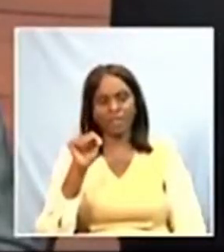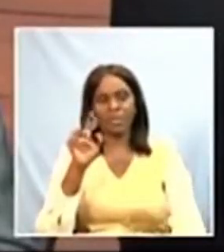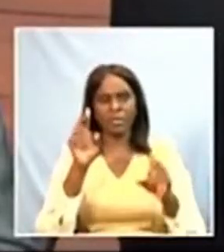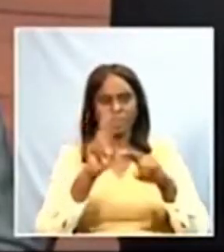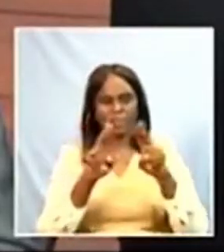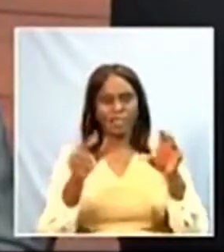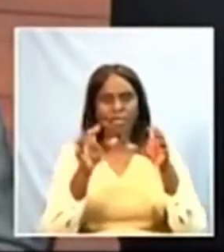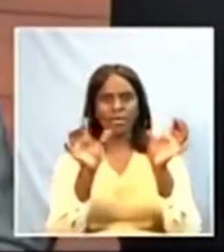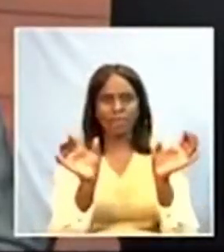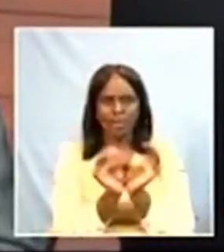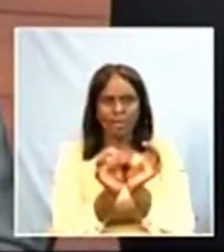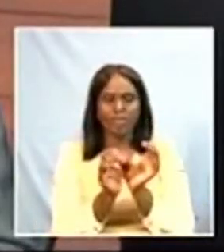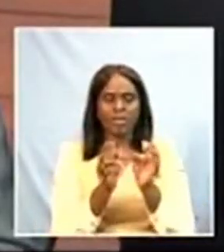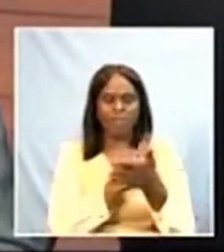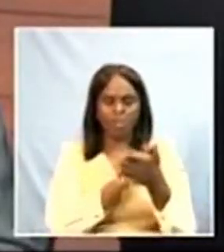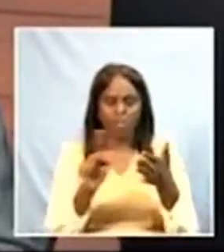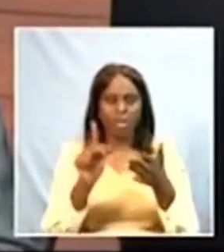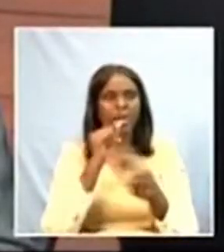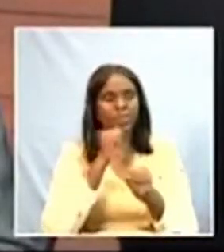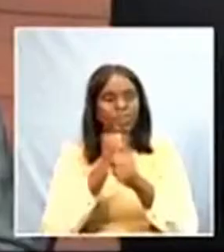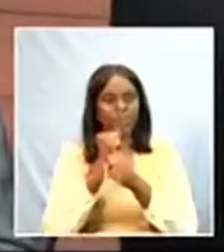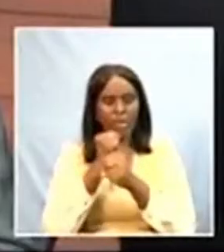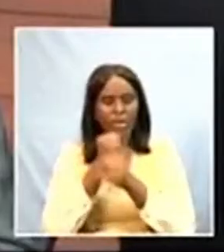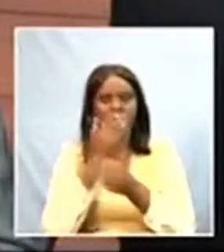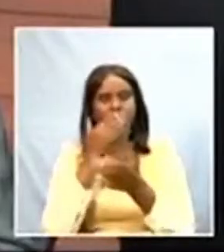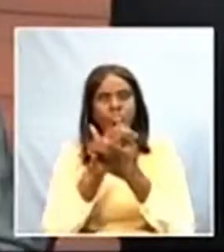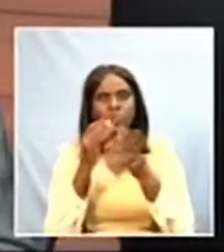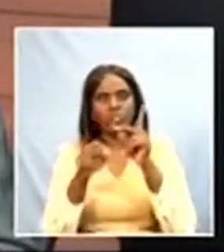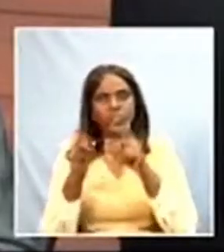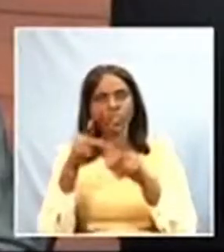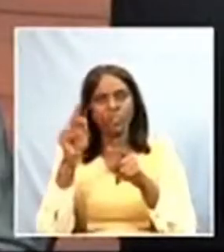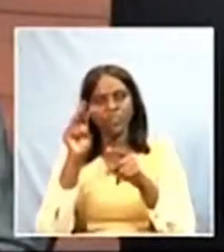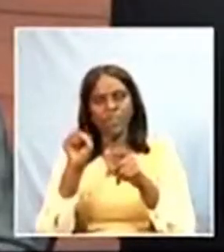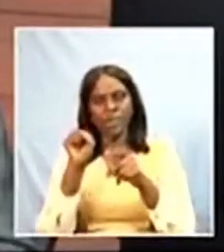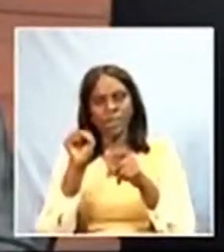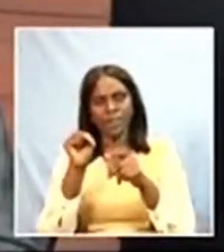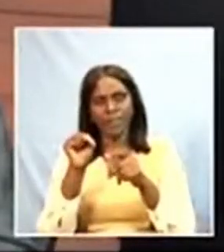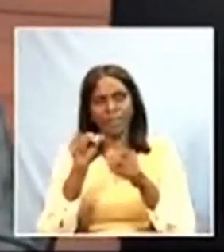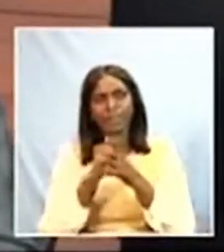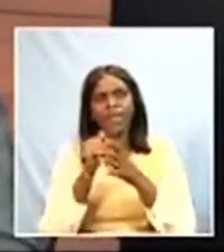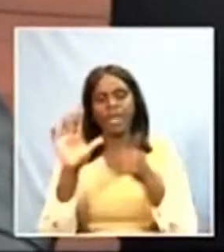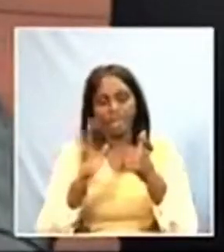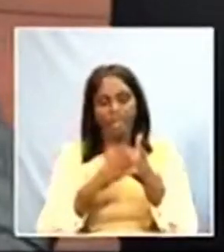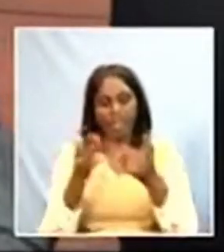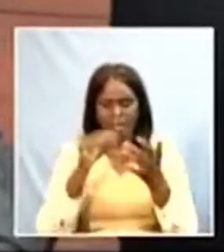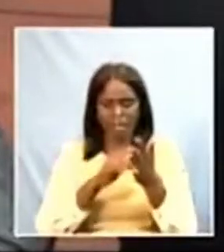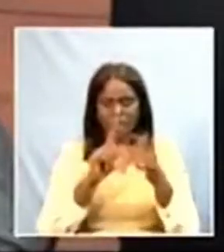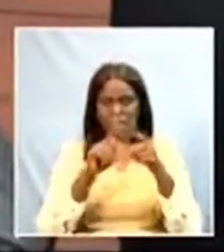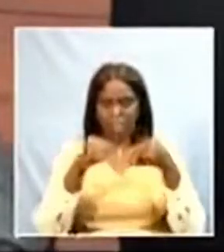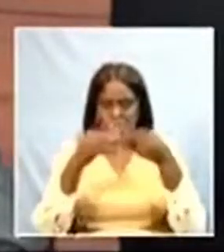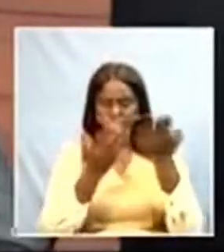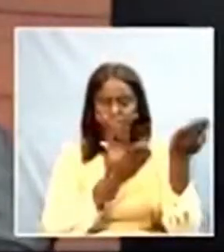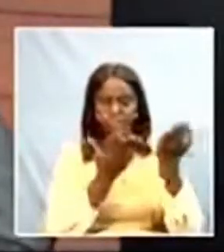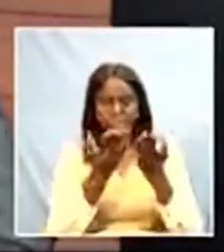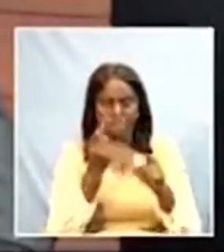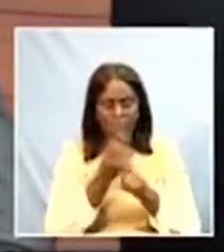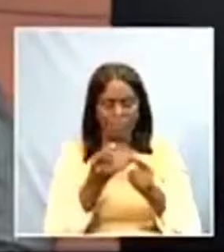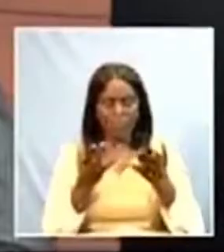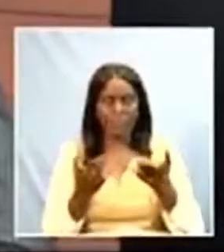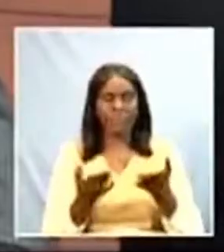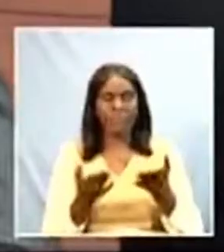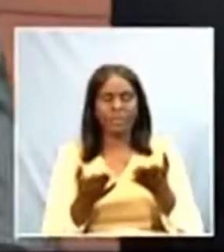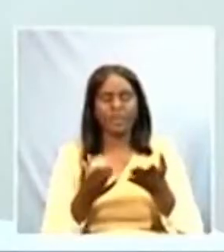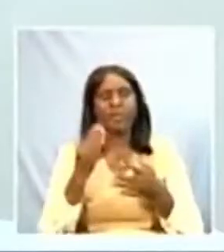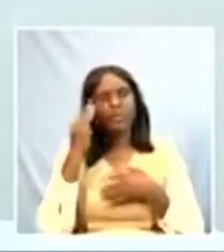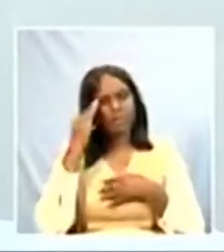the whole week, working for the good people of Mangango. Now we are back again to offer the service from here.